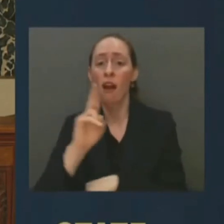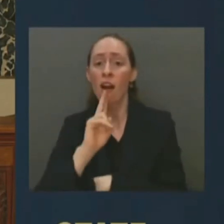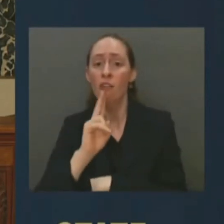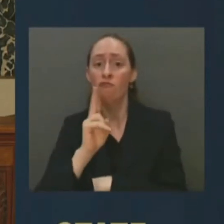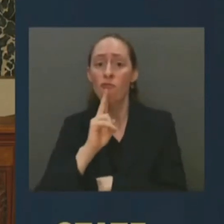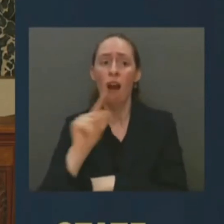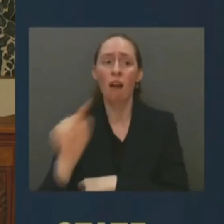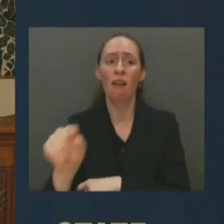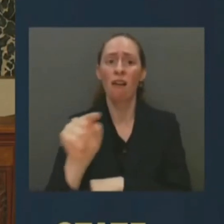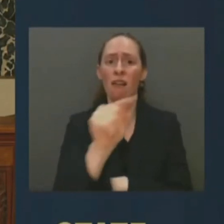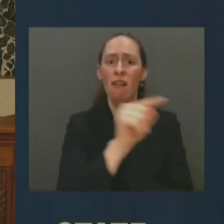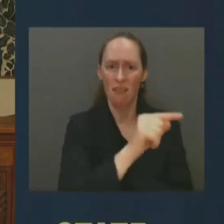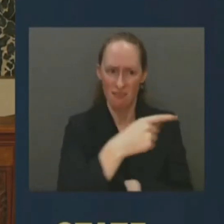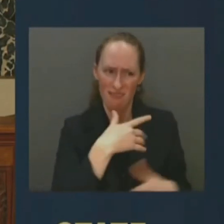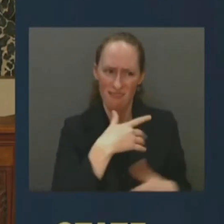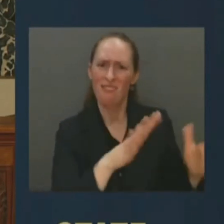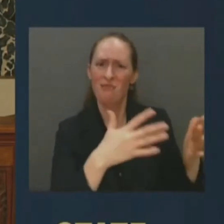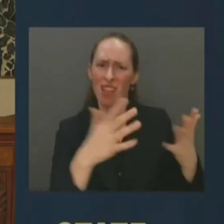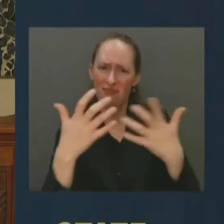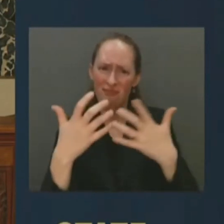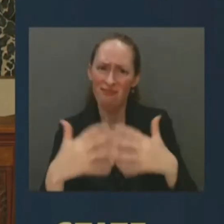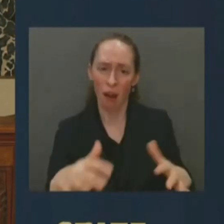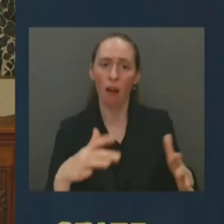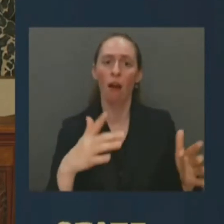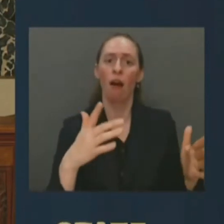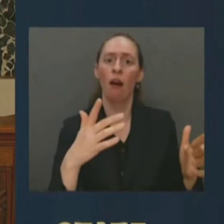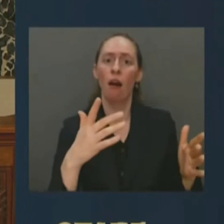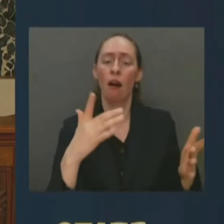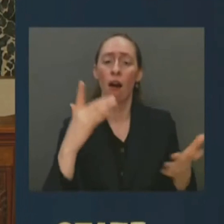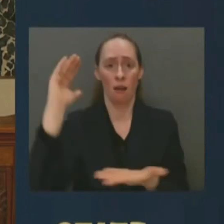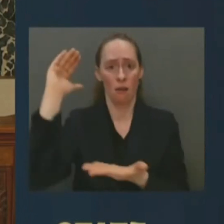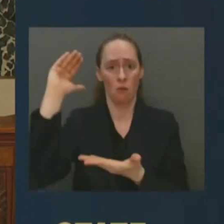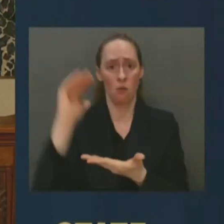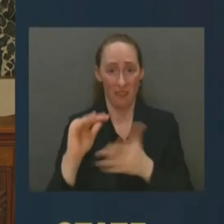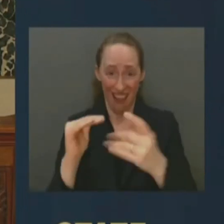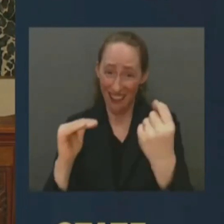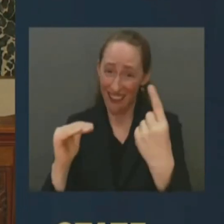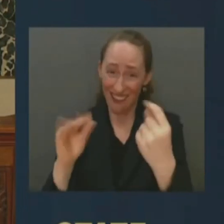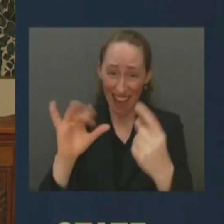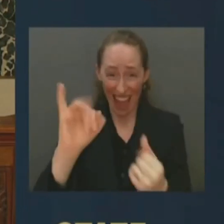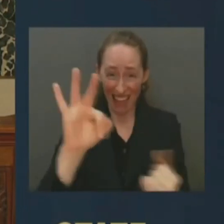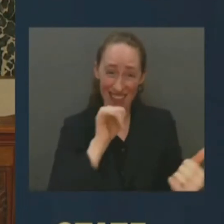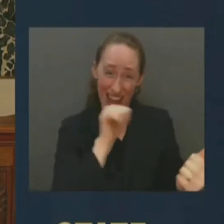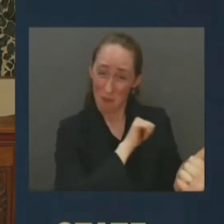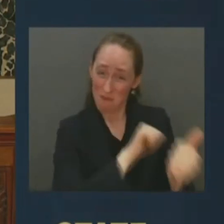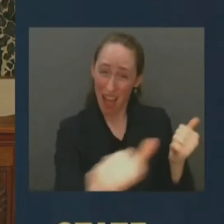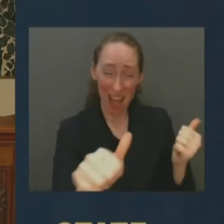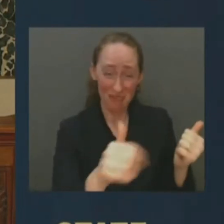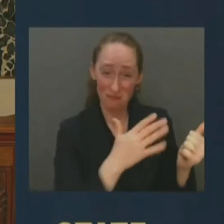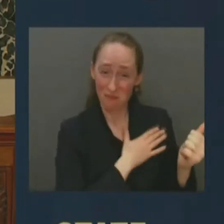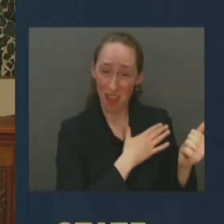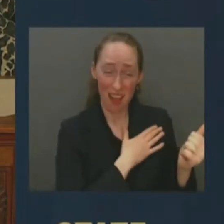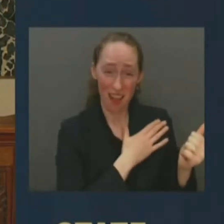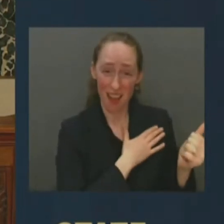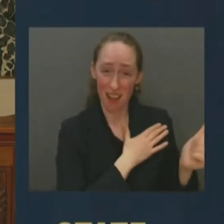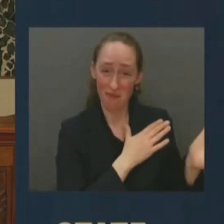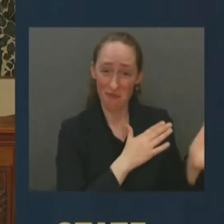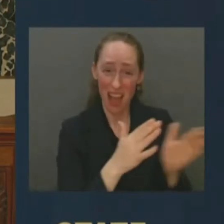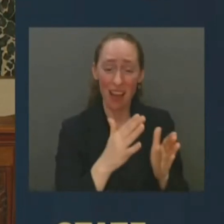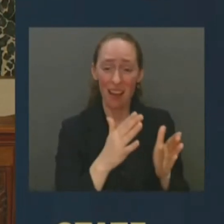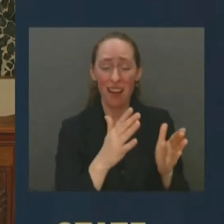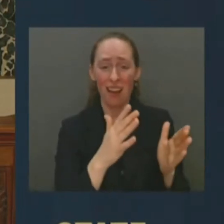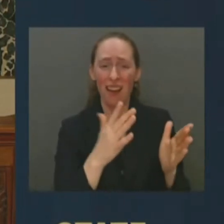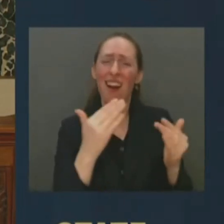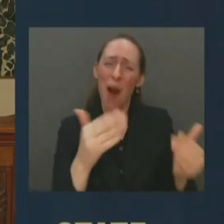If we don't pass my comprehensive immigration reform, at least pass my plan to provide the equipment and officers to secure the border.